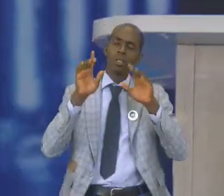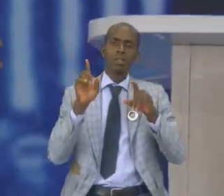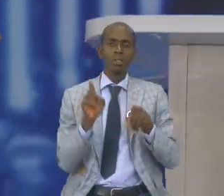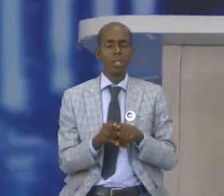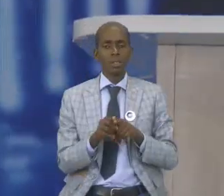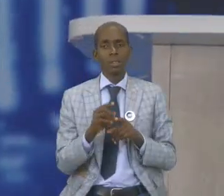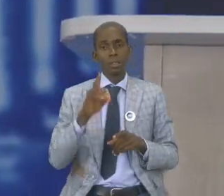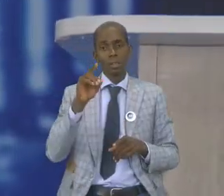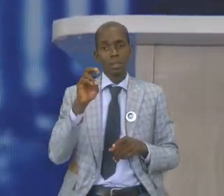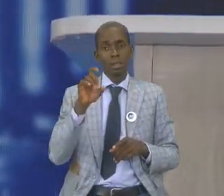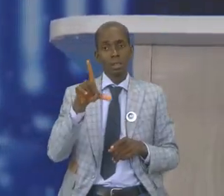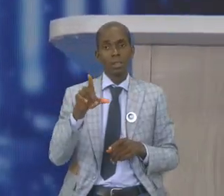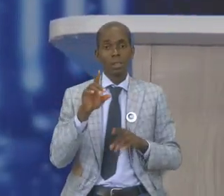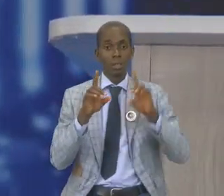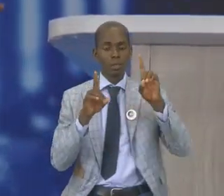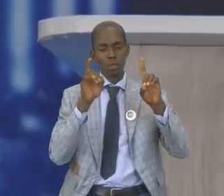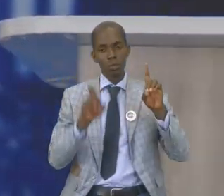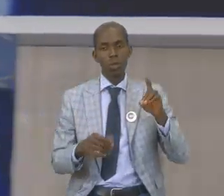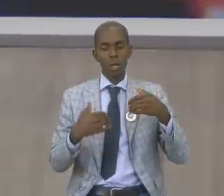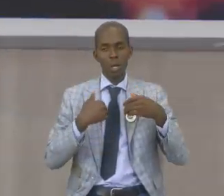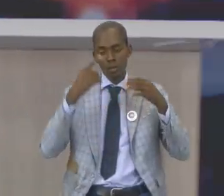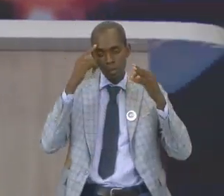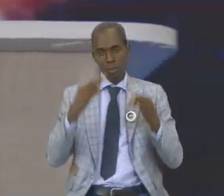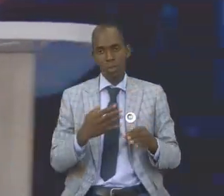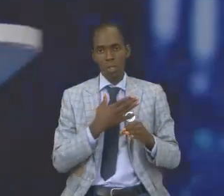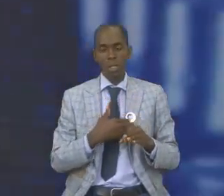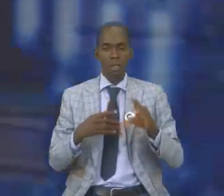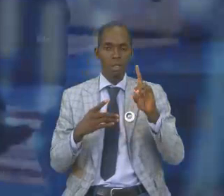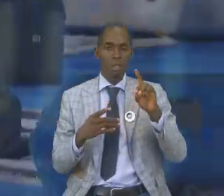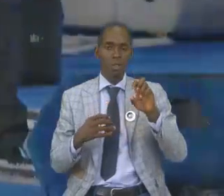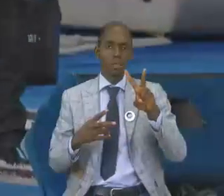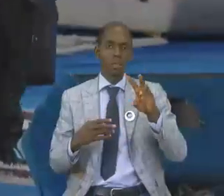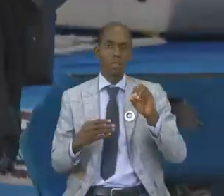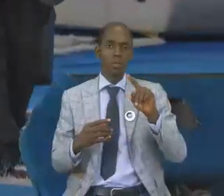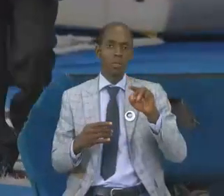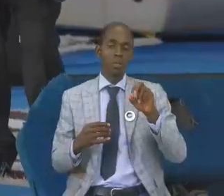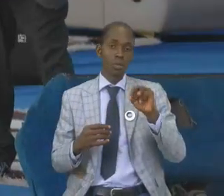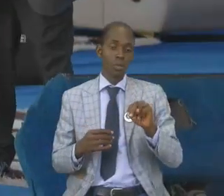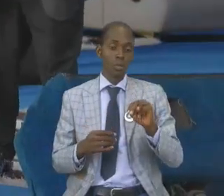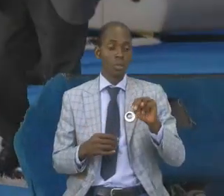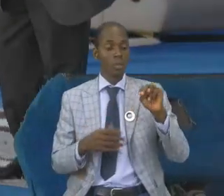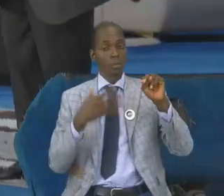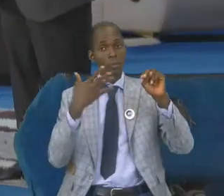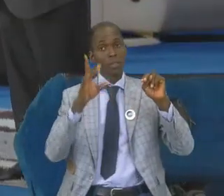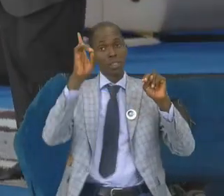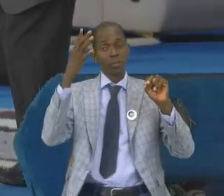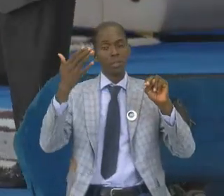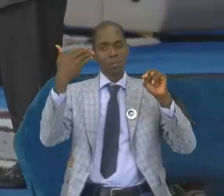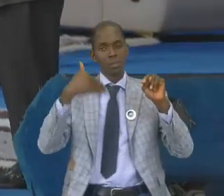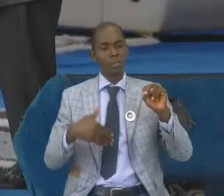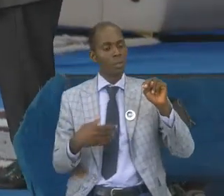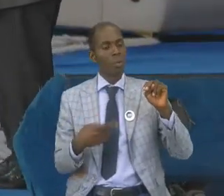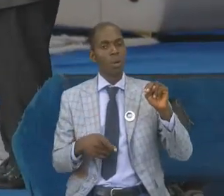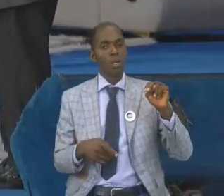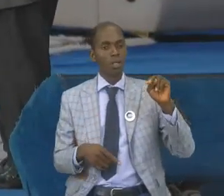have decision and devotion. A, in the name Daniel, in the nature of Daniel,